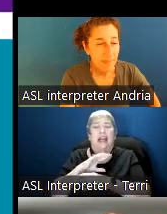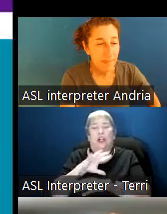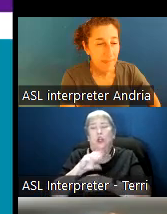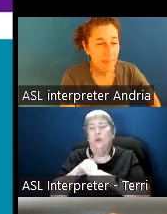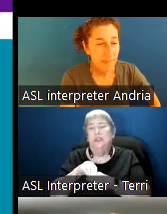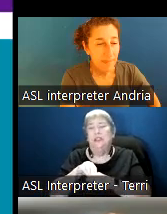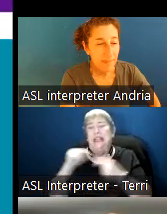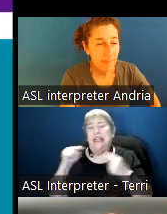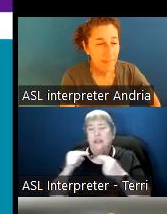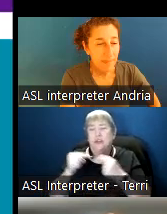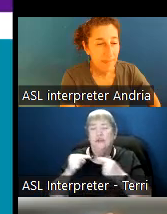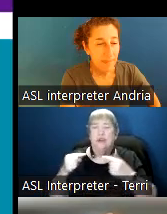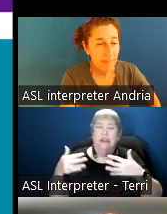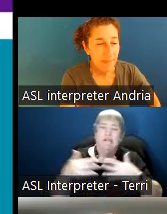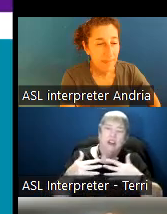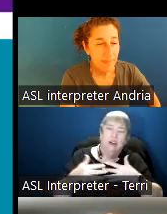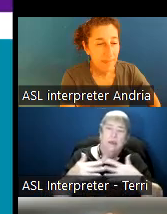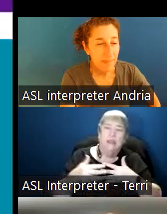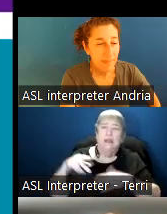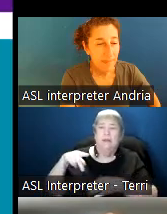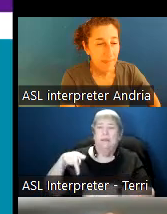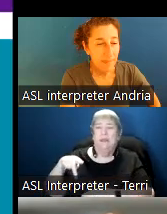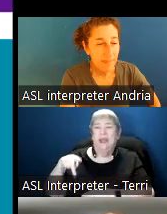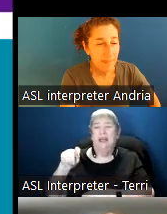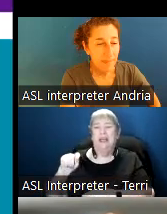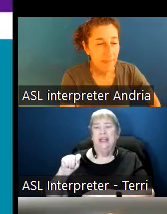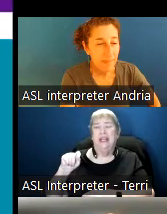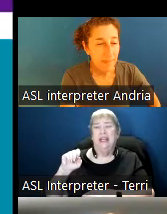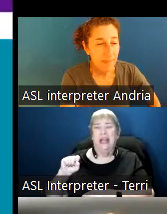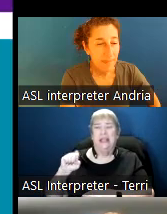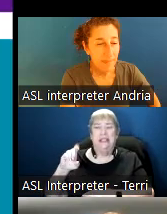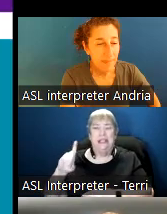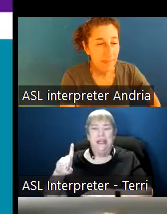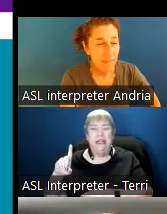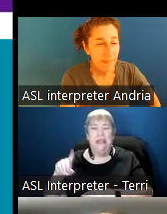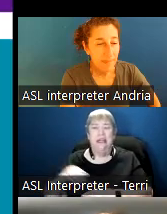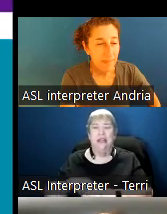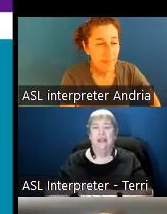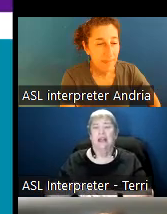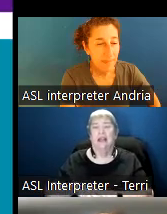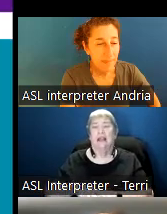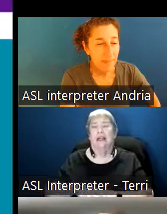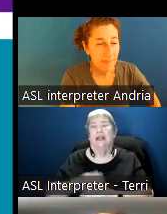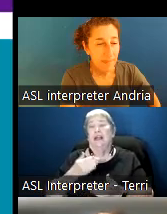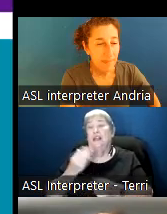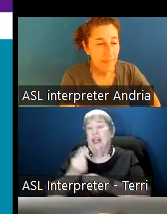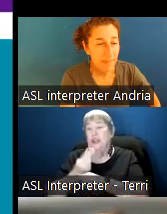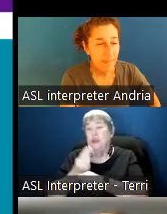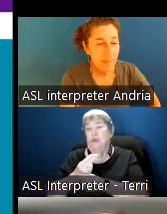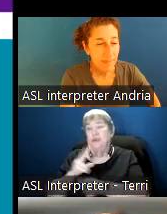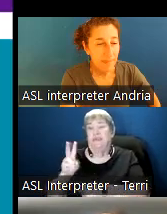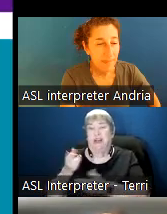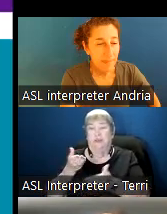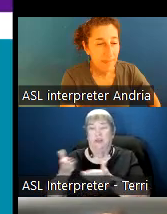On an average day, there are more than 20,000 phone calls placed to